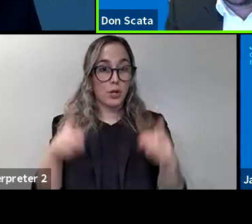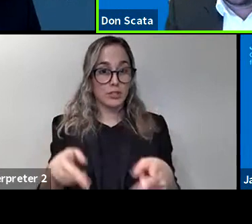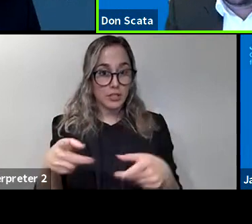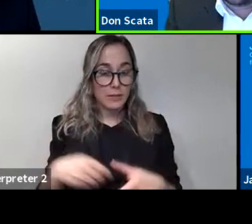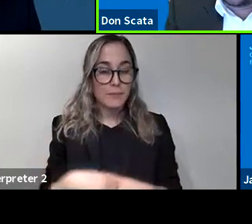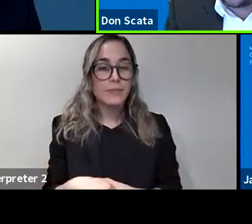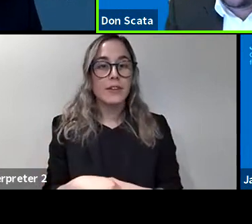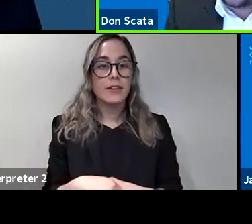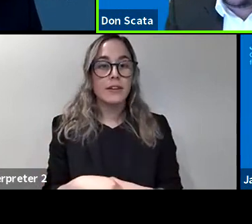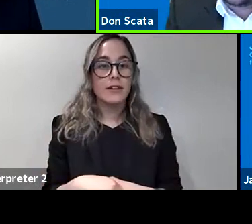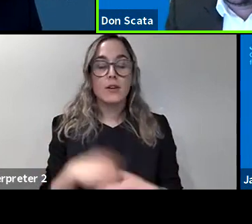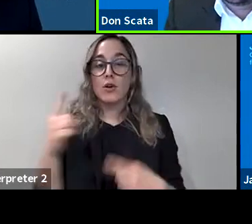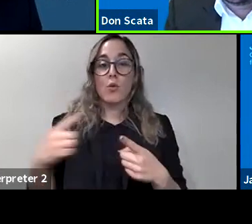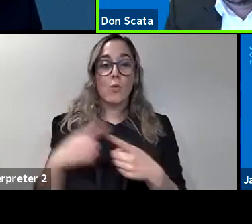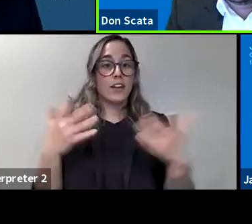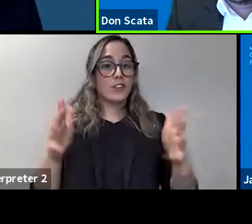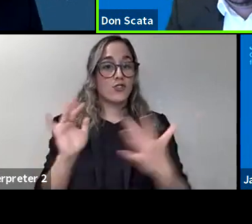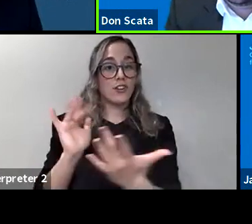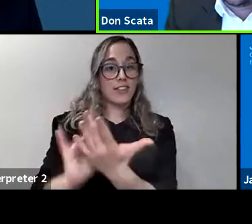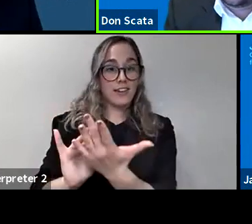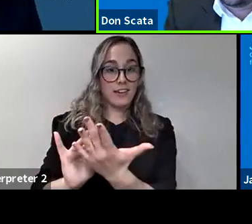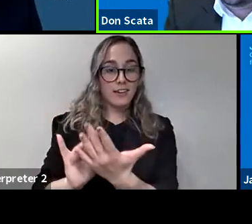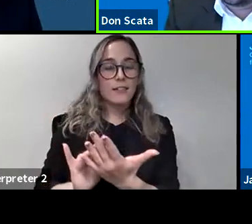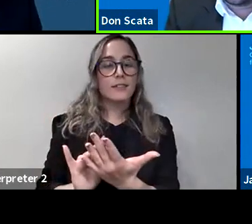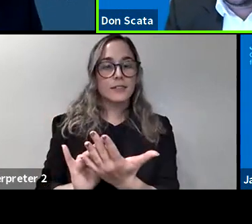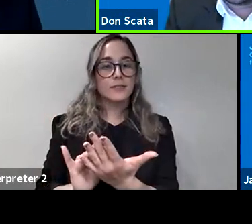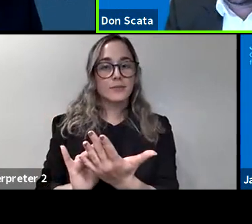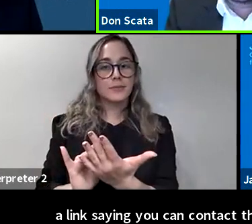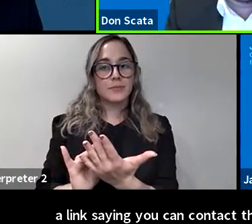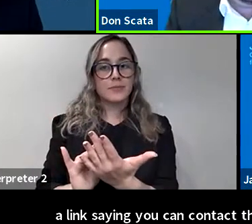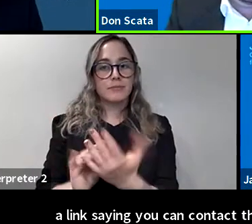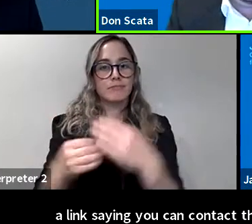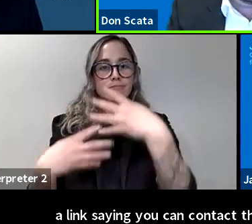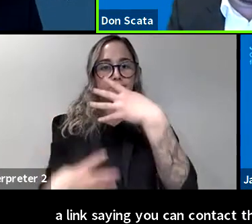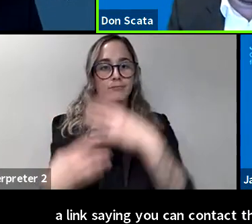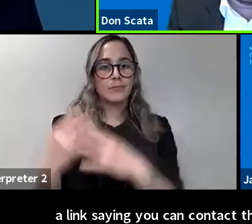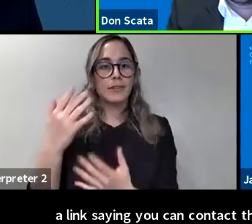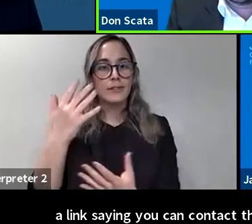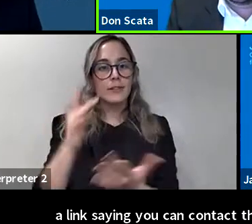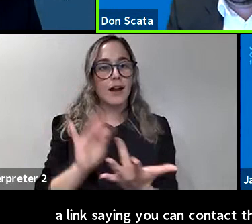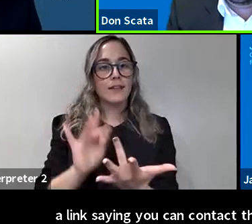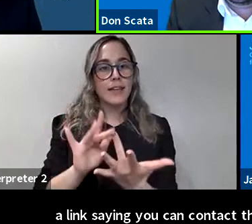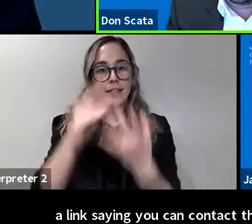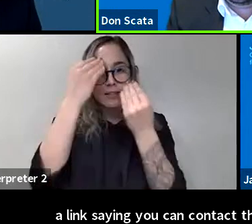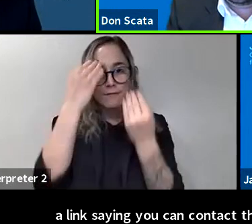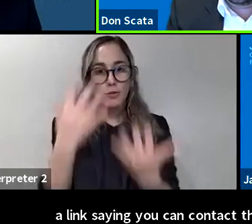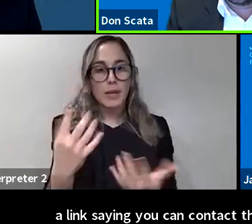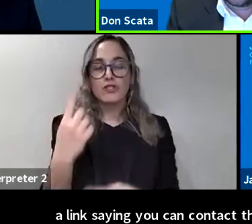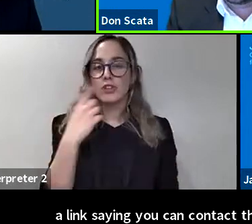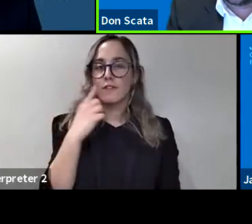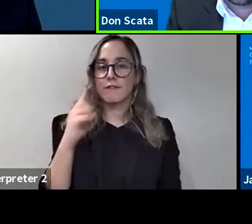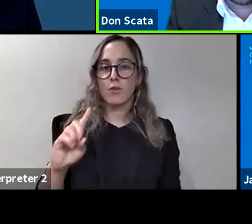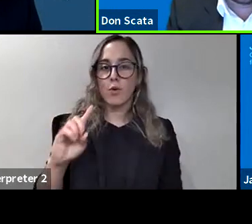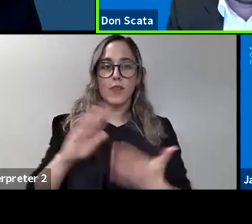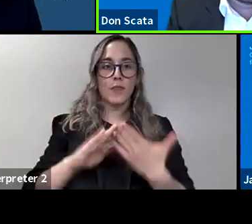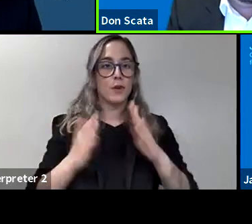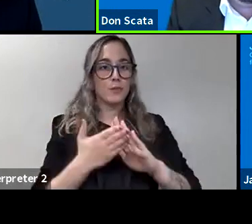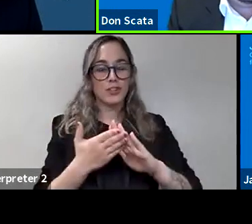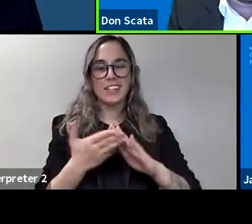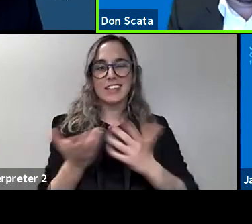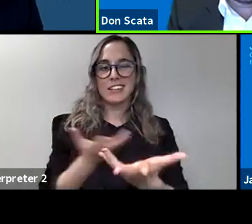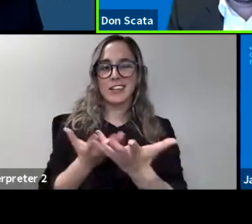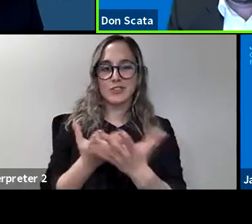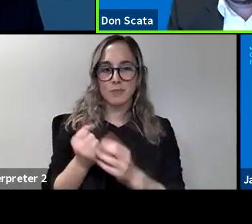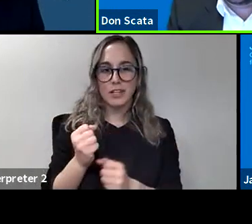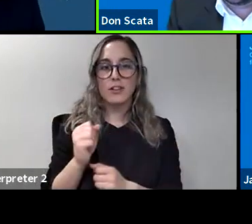And when you click that link, it gives you the contact information for the communication officer